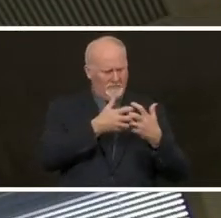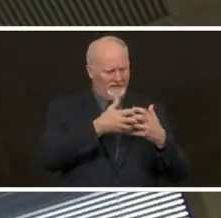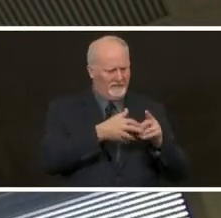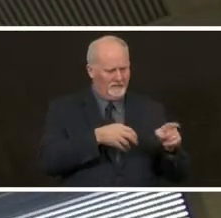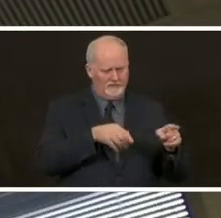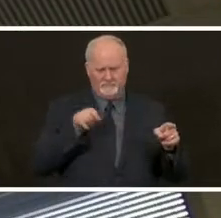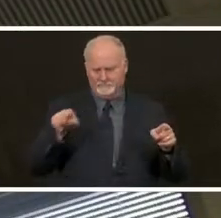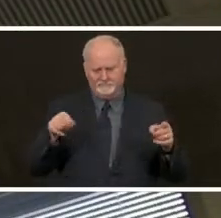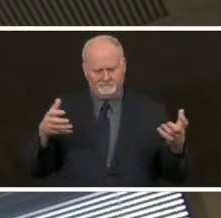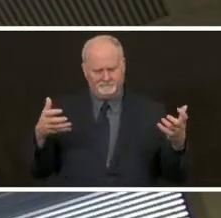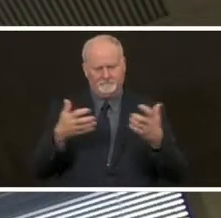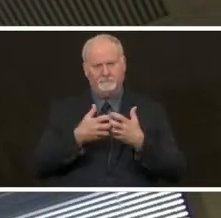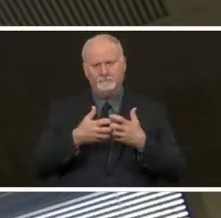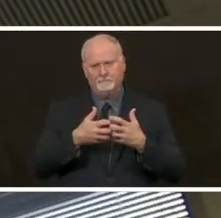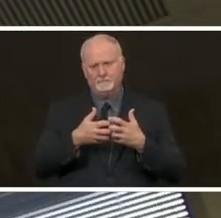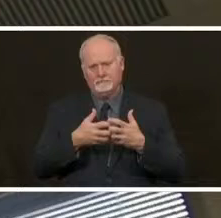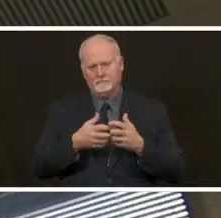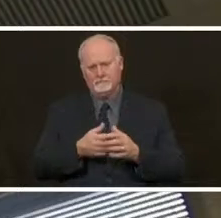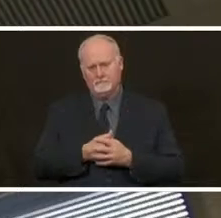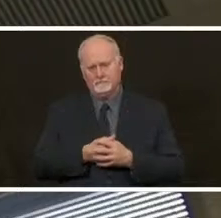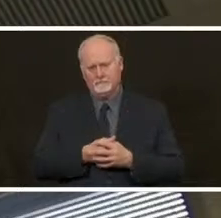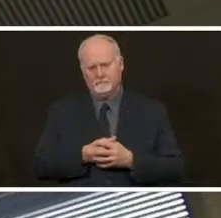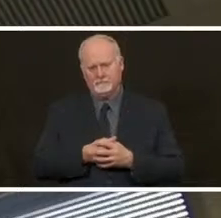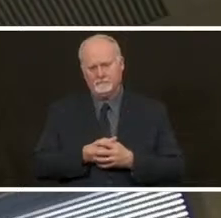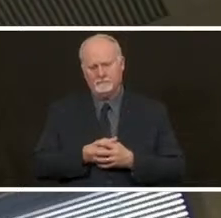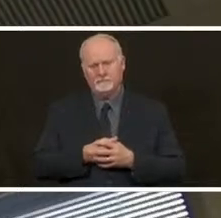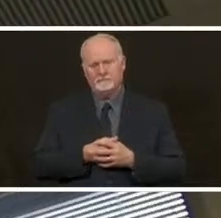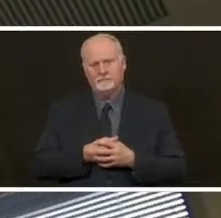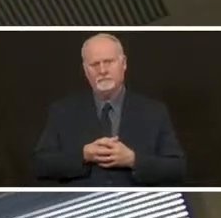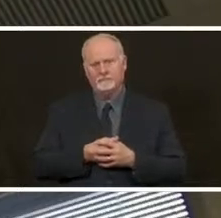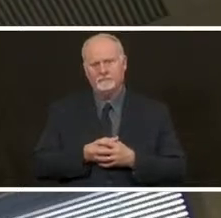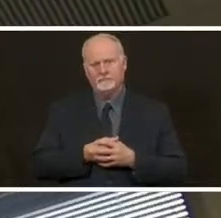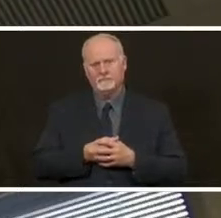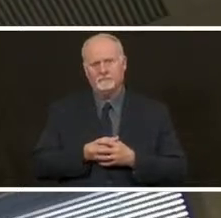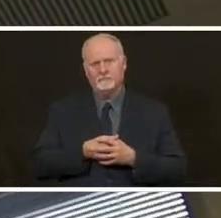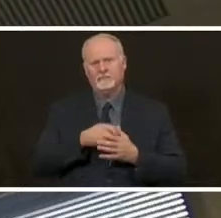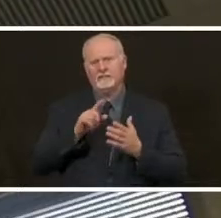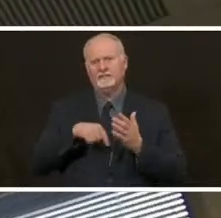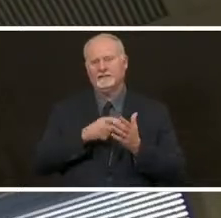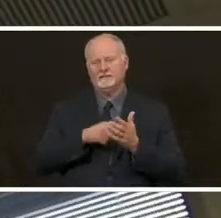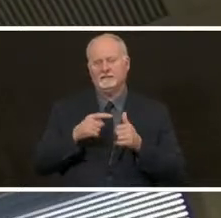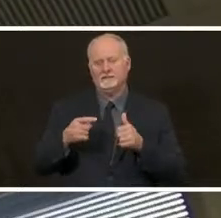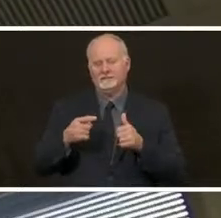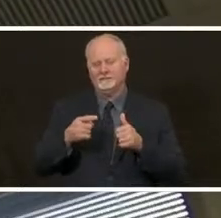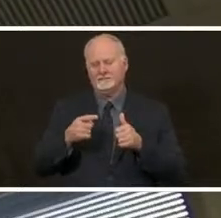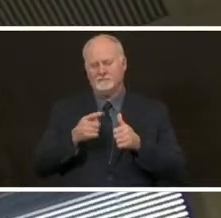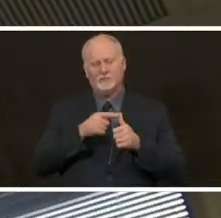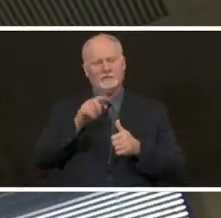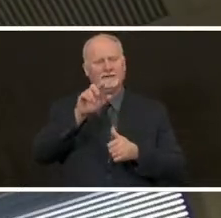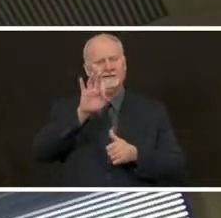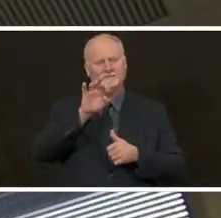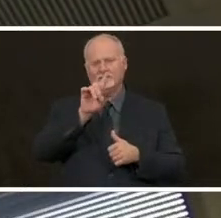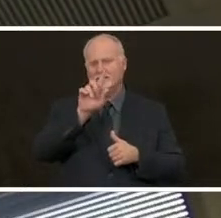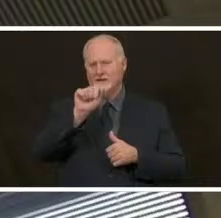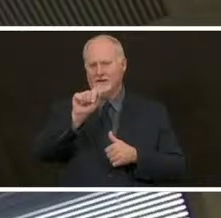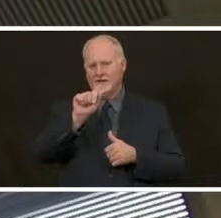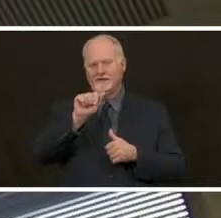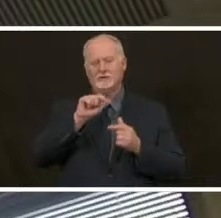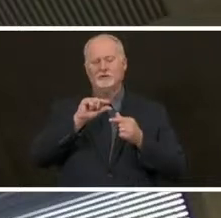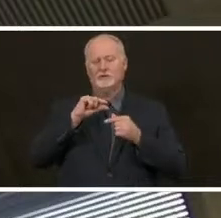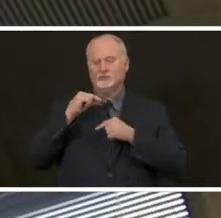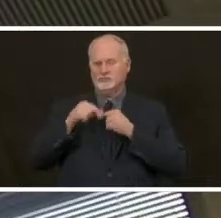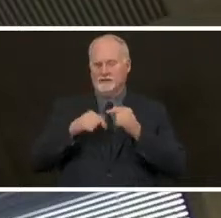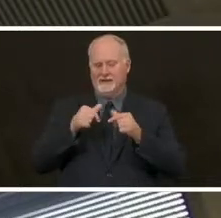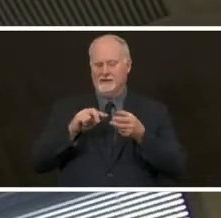immune system. Building on the GalSafe gene modification, this is the first FDA-approved genetic modification